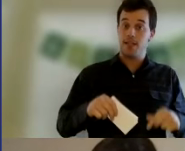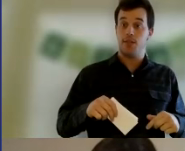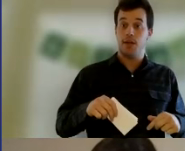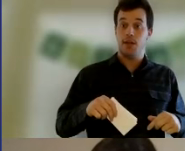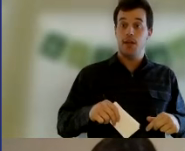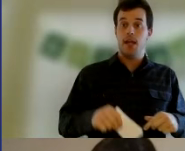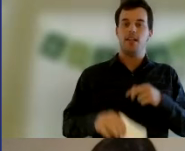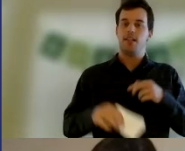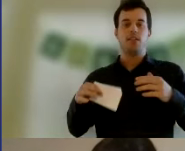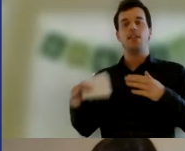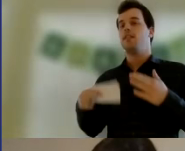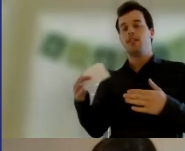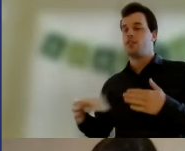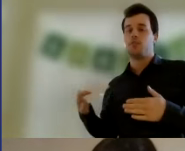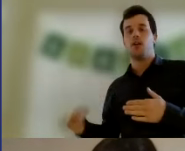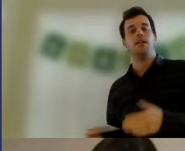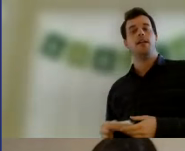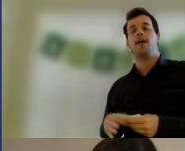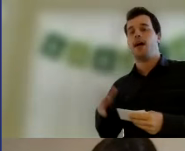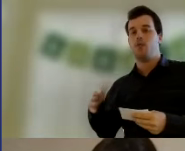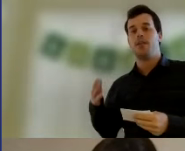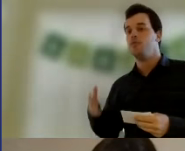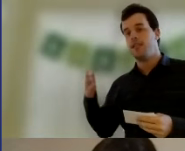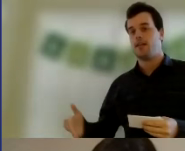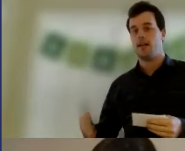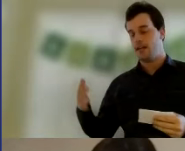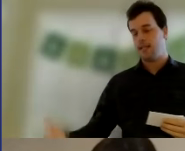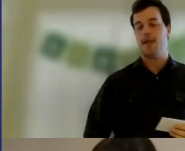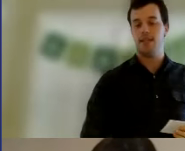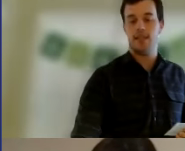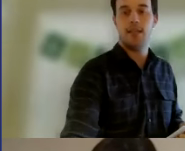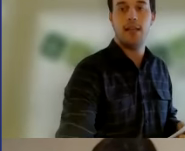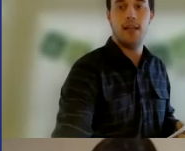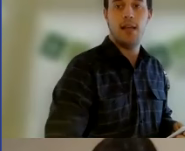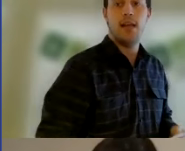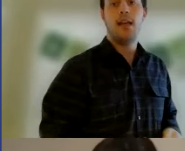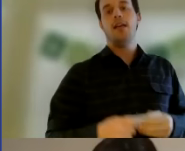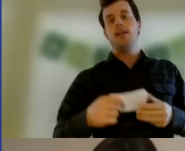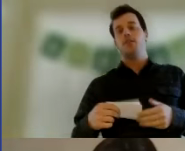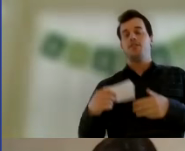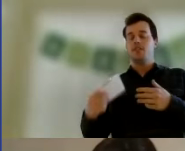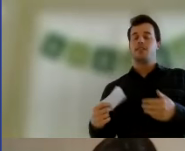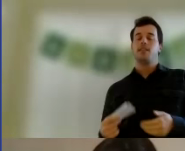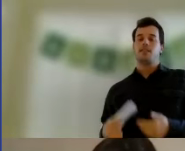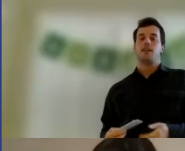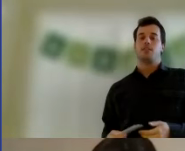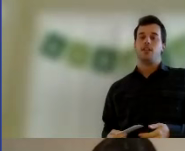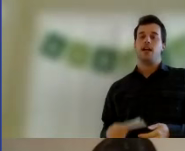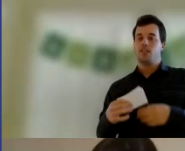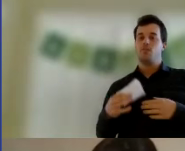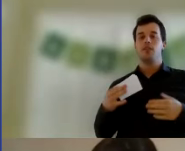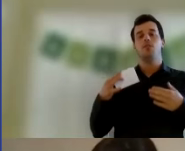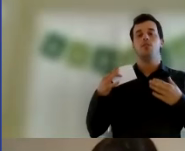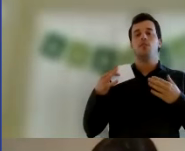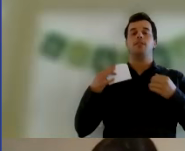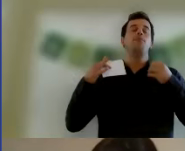this semester. And the list goes on how we use internet on a daily basis. Now, for this discussion,